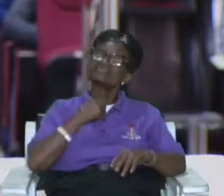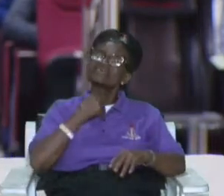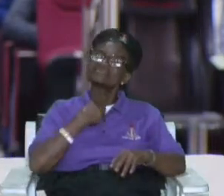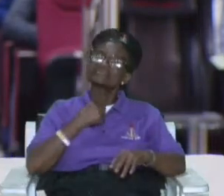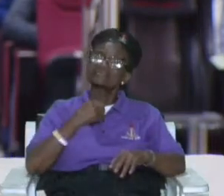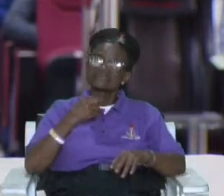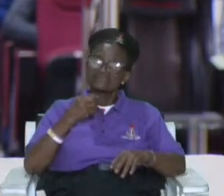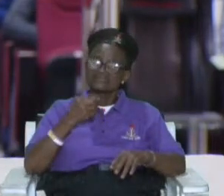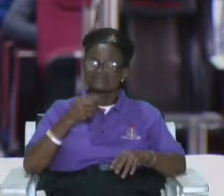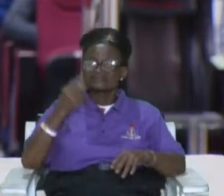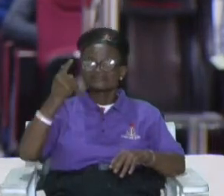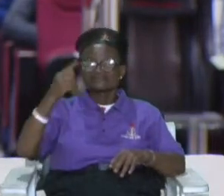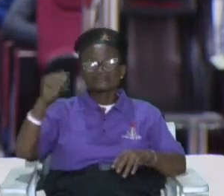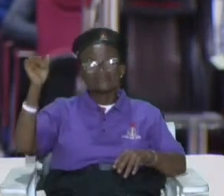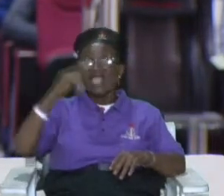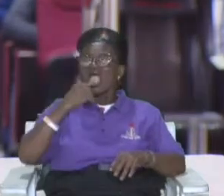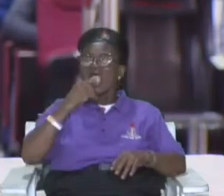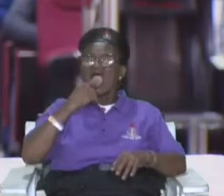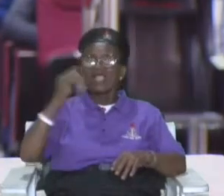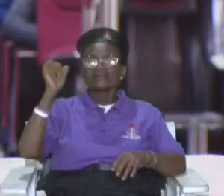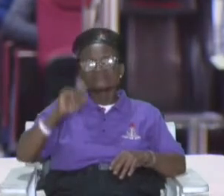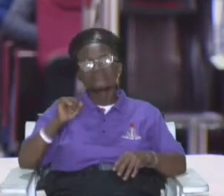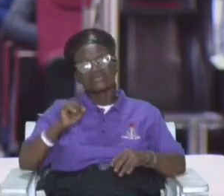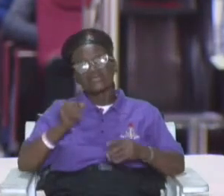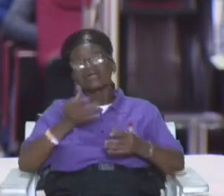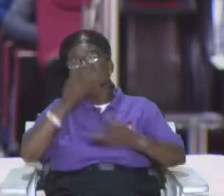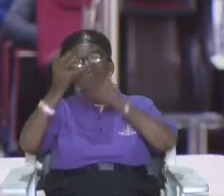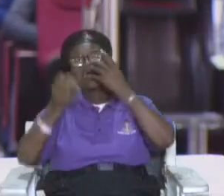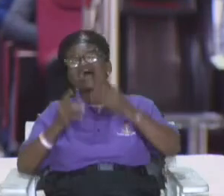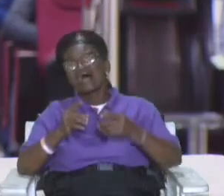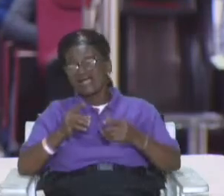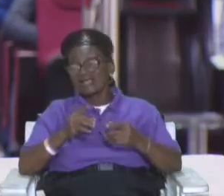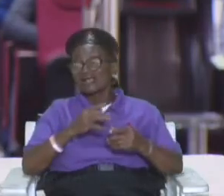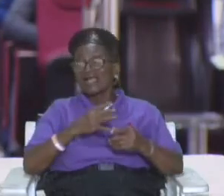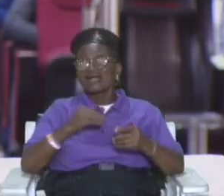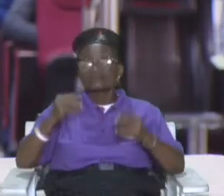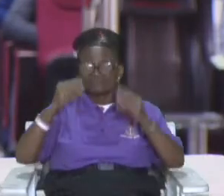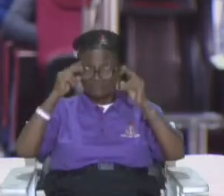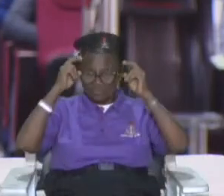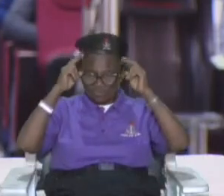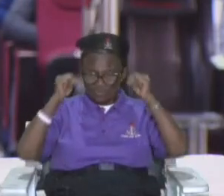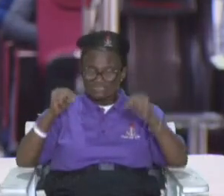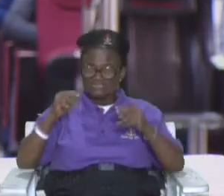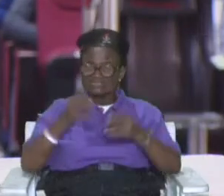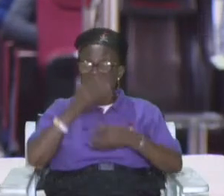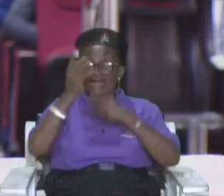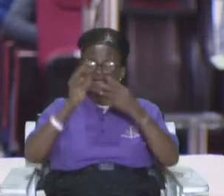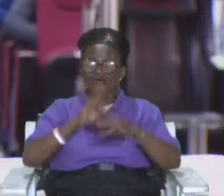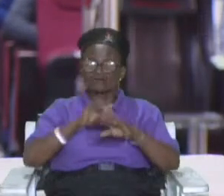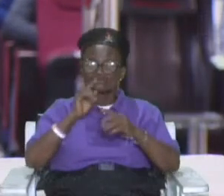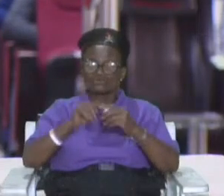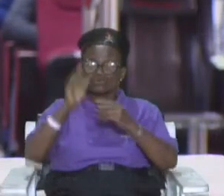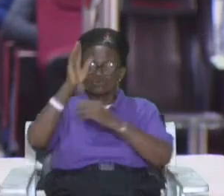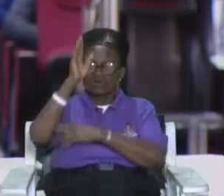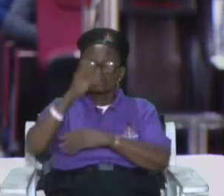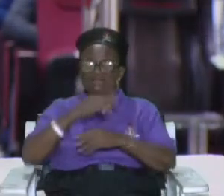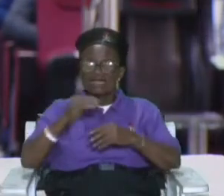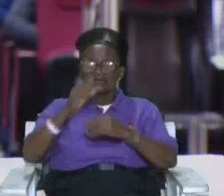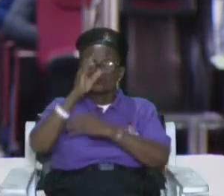They cried. And Moses cried unto God. And God showed Moses a